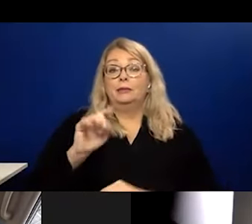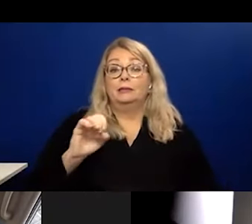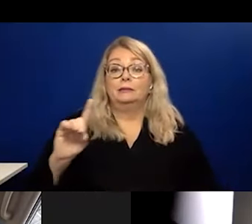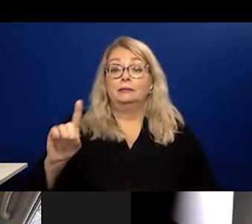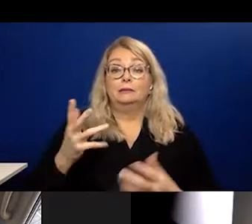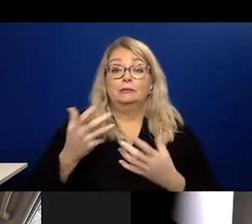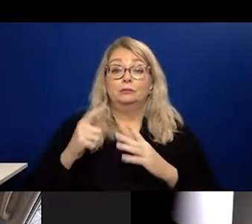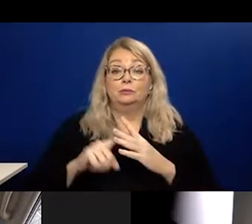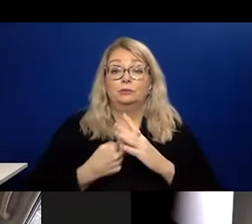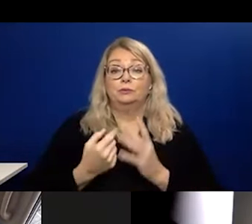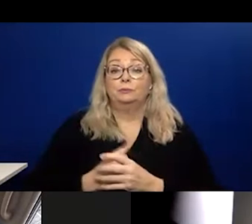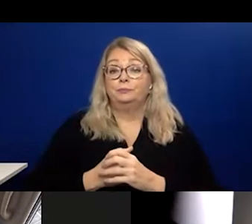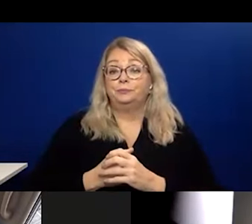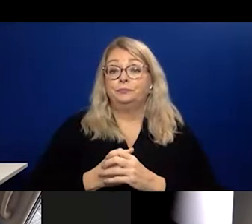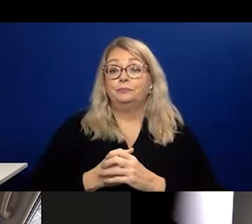start?